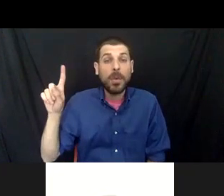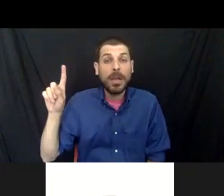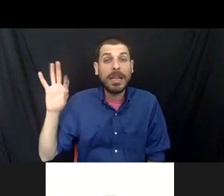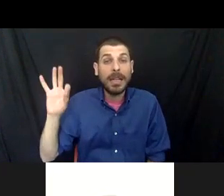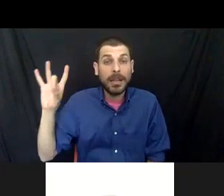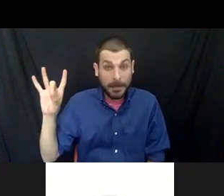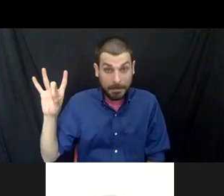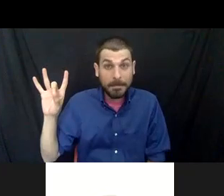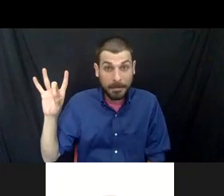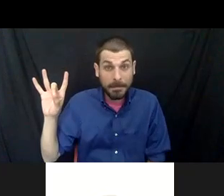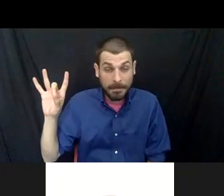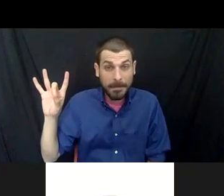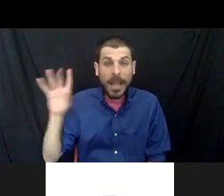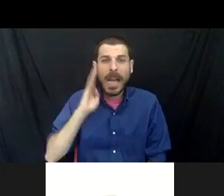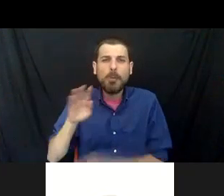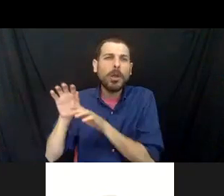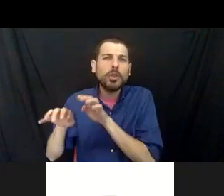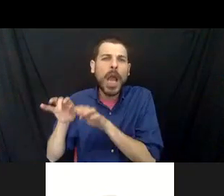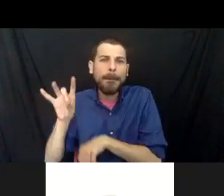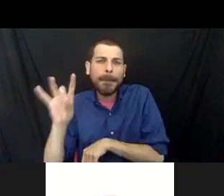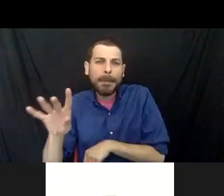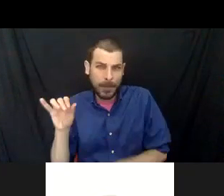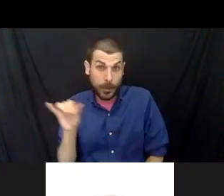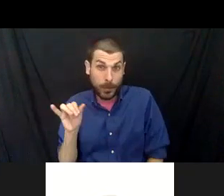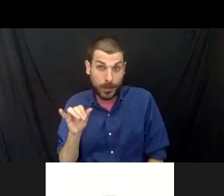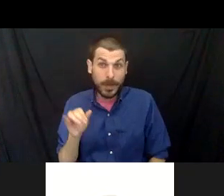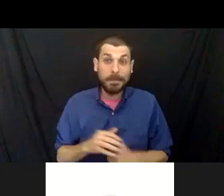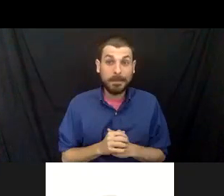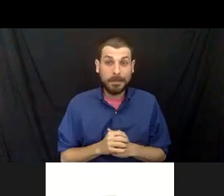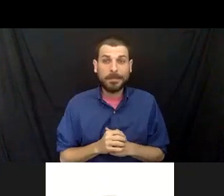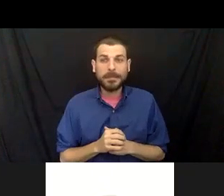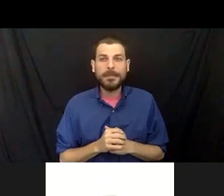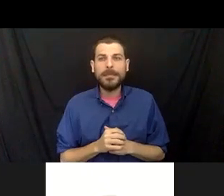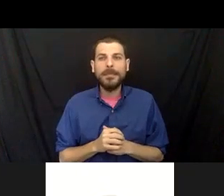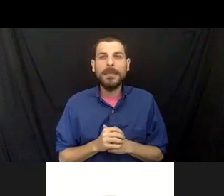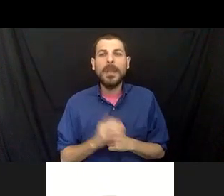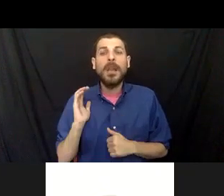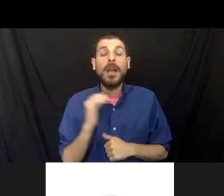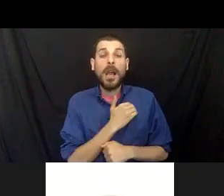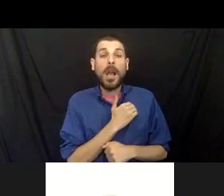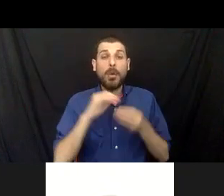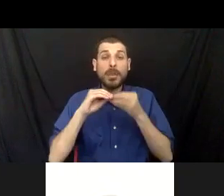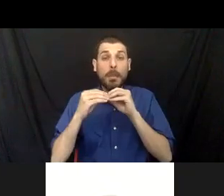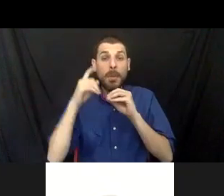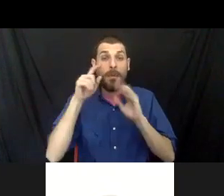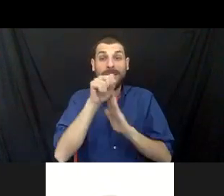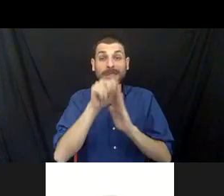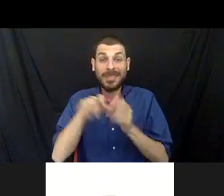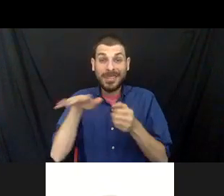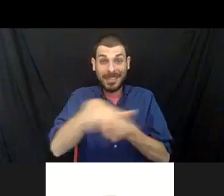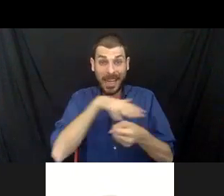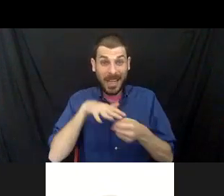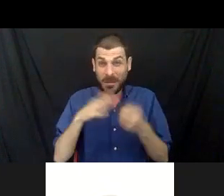503-227-0198. I'll also put that in the chat when I'm done talking. And we have a statewide toll-free number, which